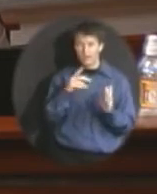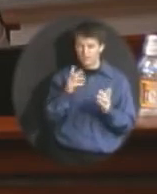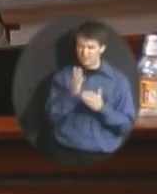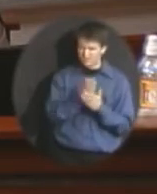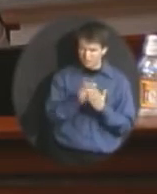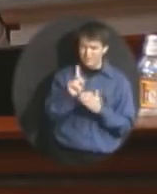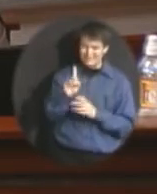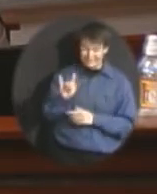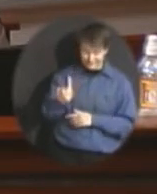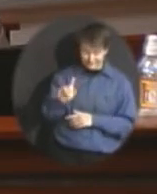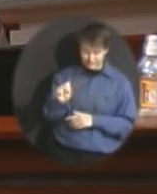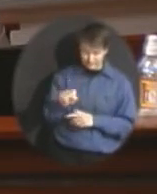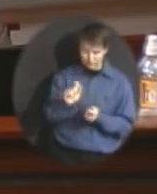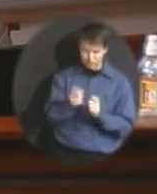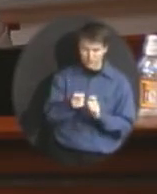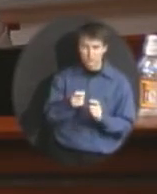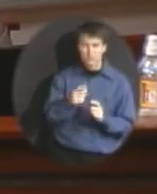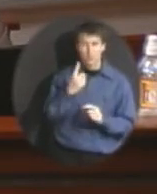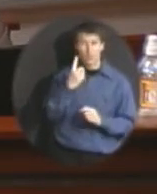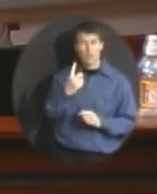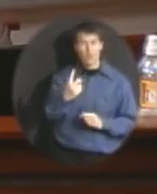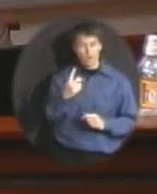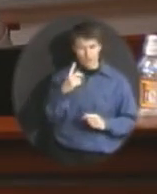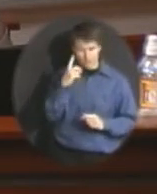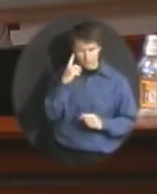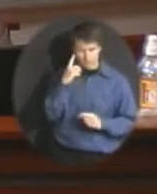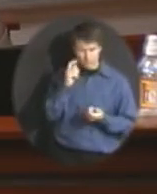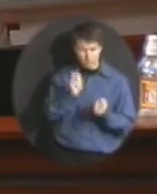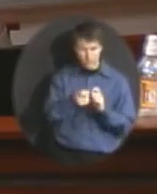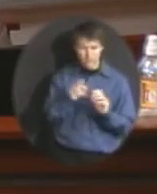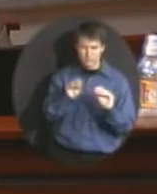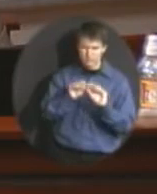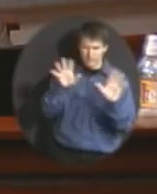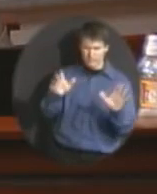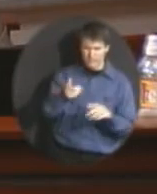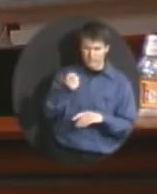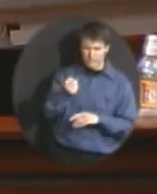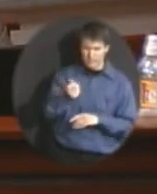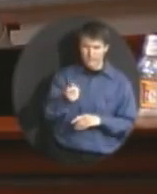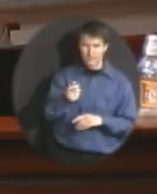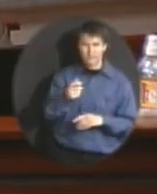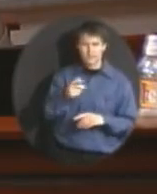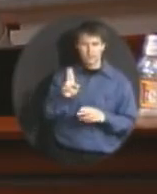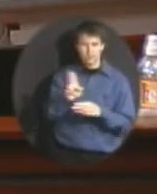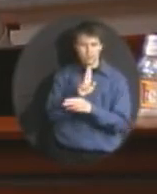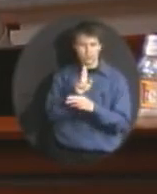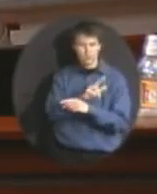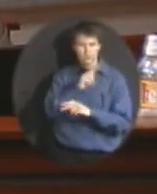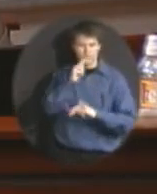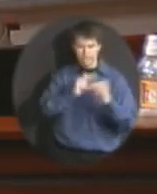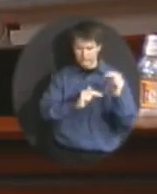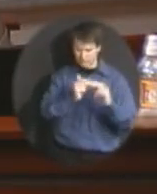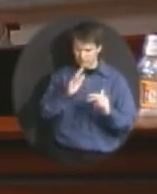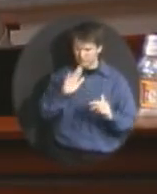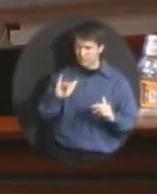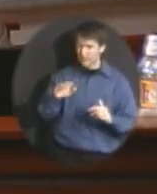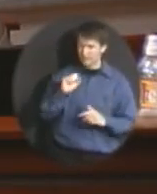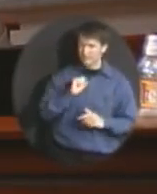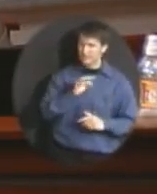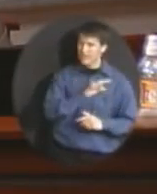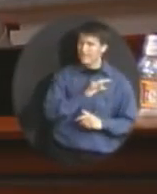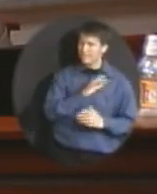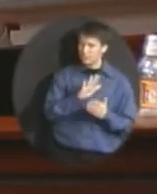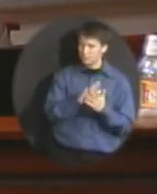a little bit. And one was to clarify a little bit the use of facilities by staff in the district